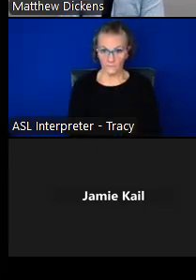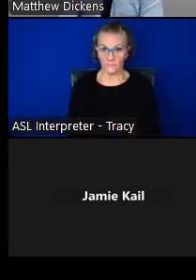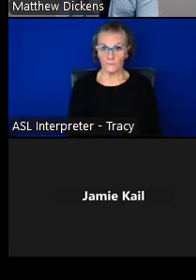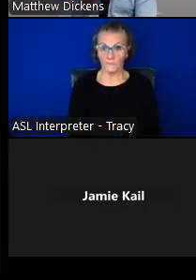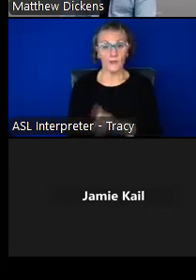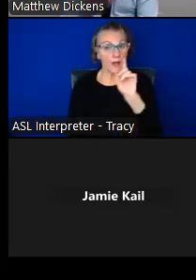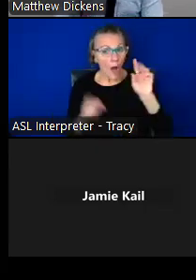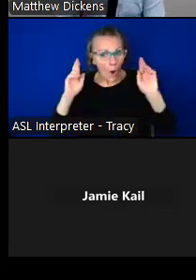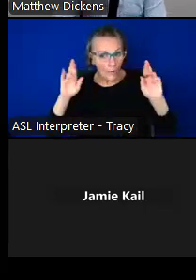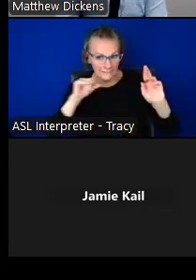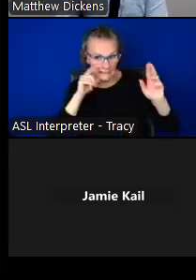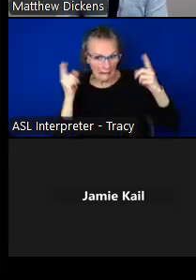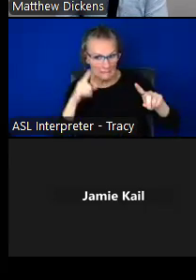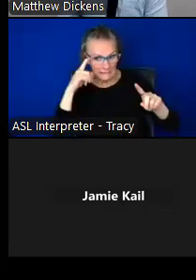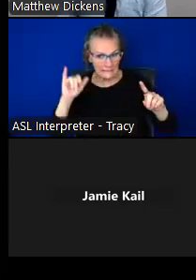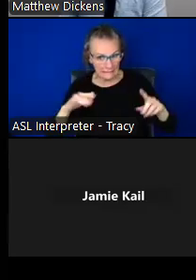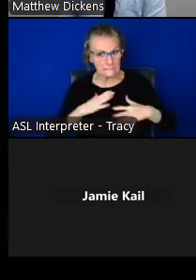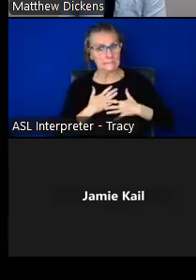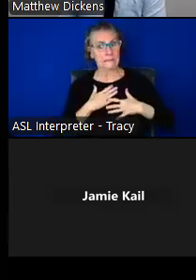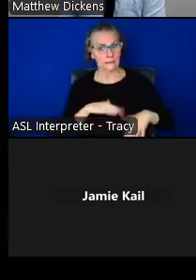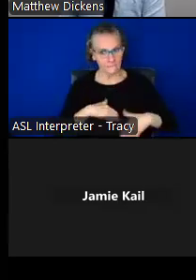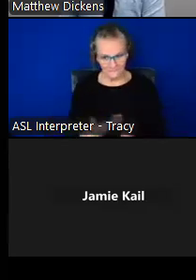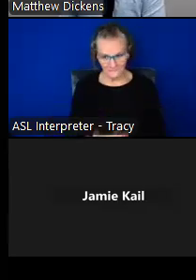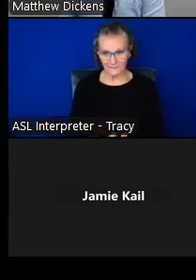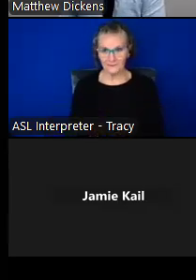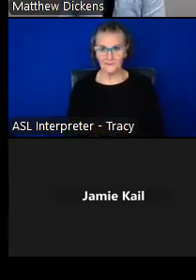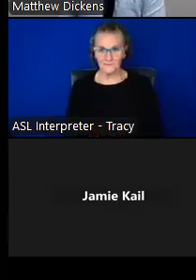And I hope that's not happening because that's very upsetting.